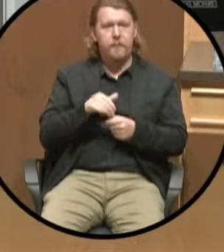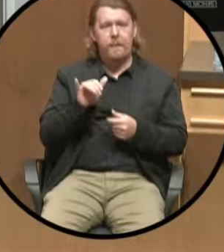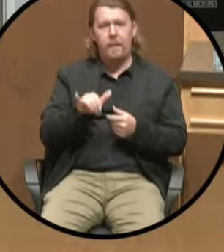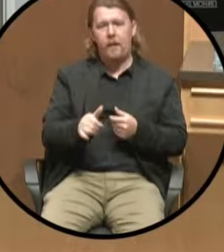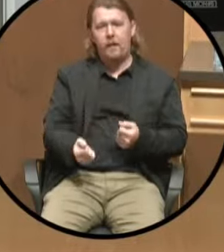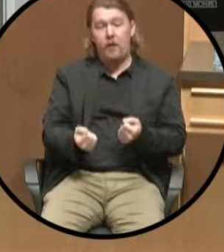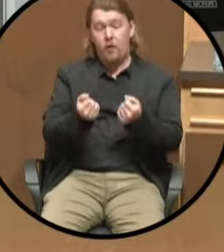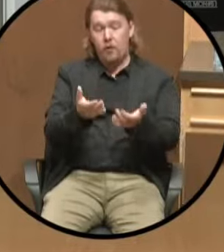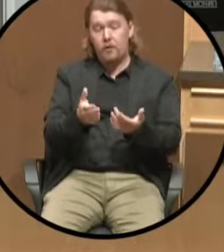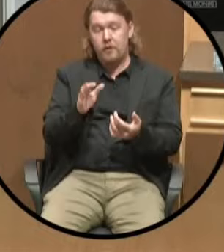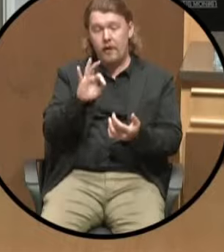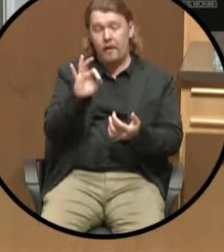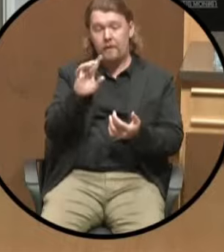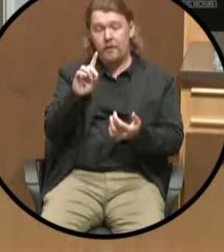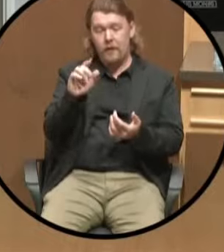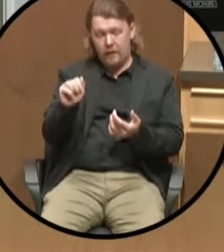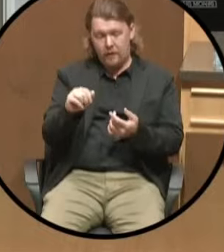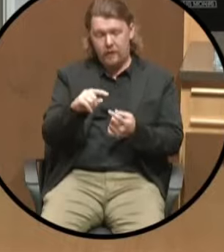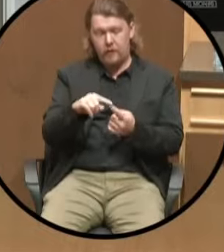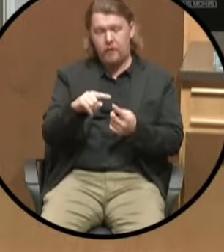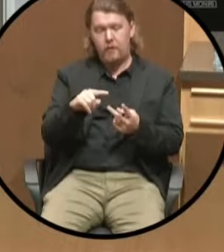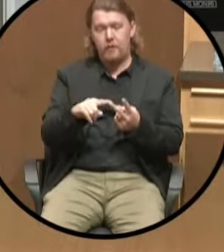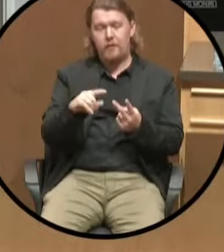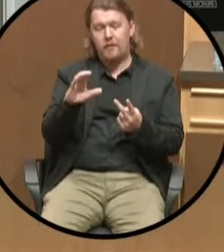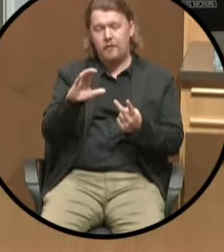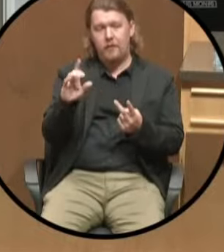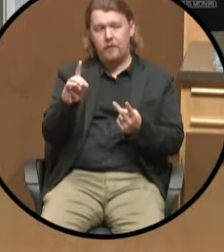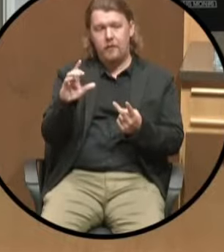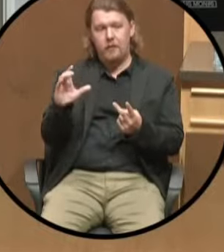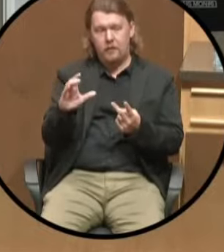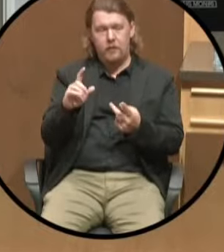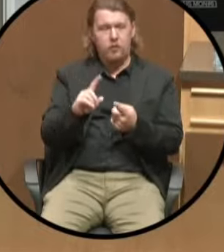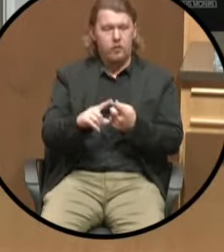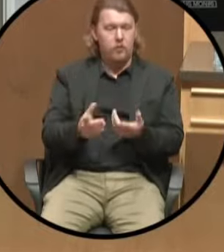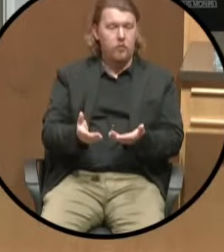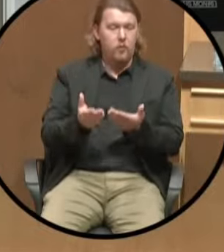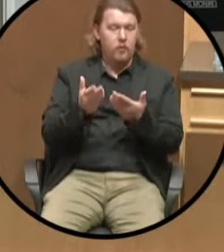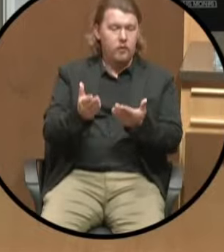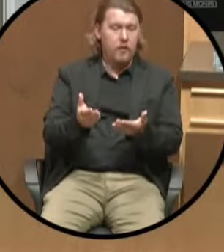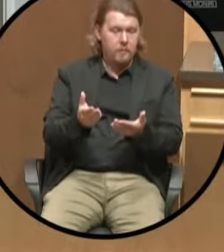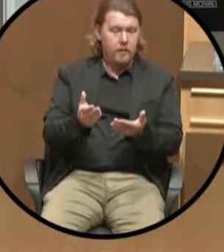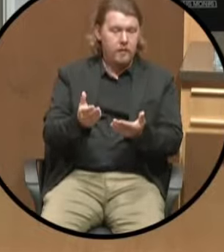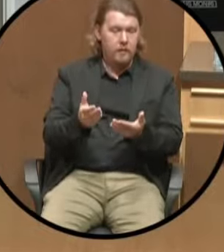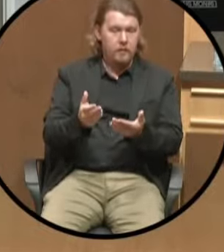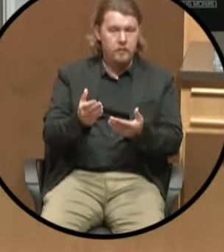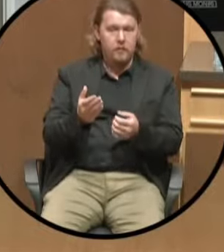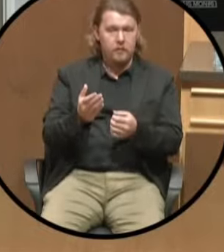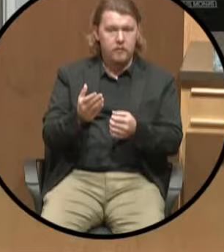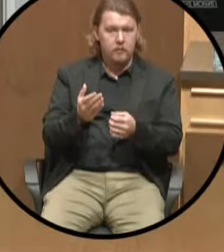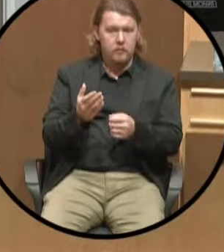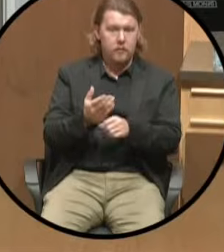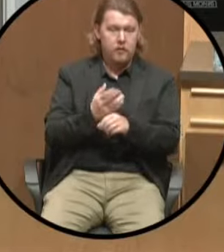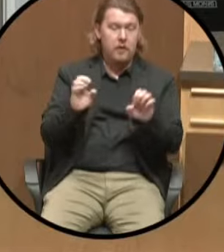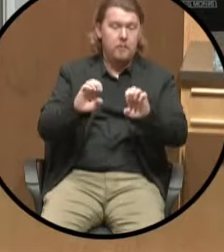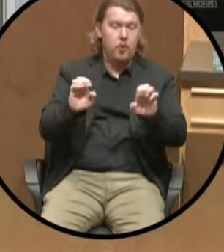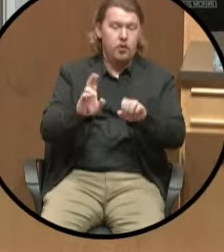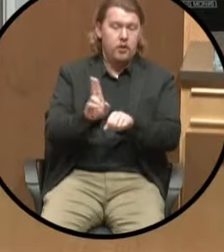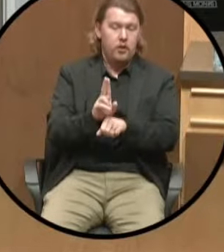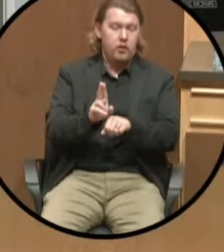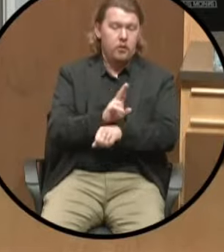the FDA and the CDC to recommend what we term emergency use